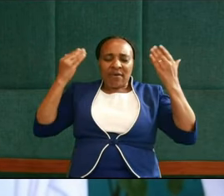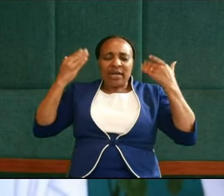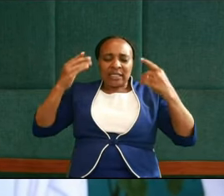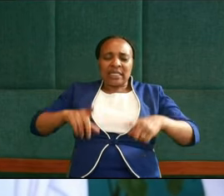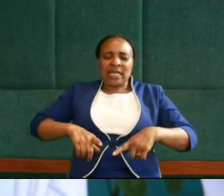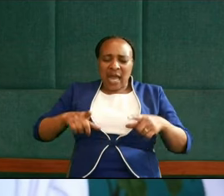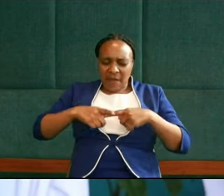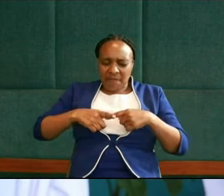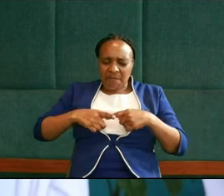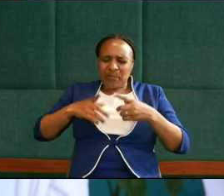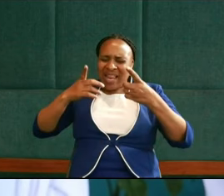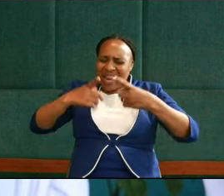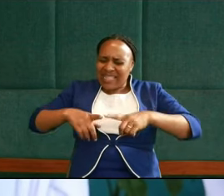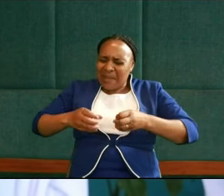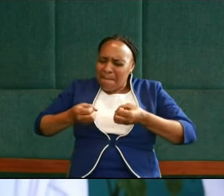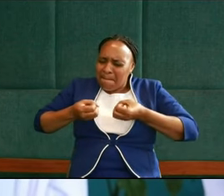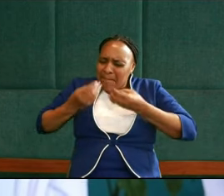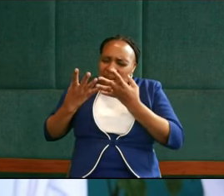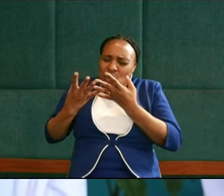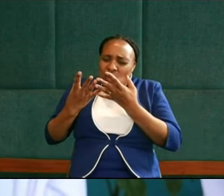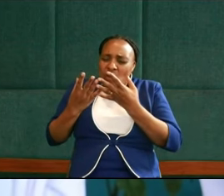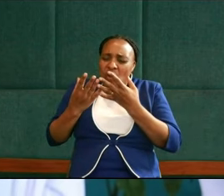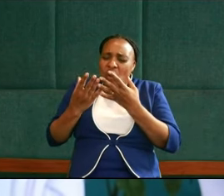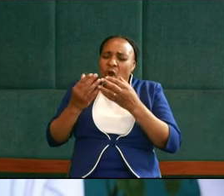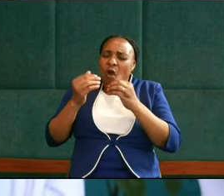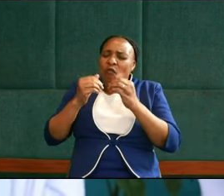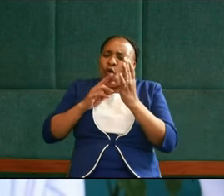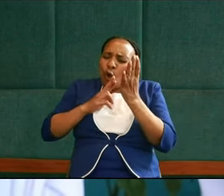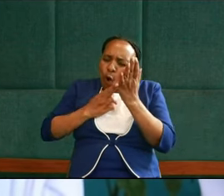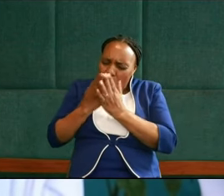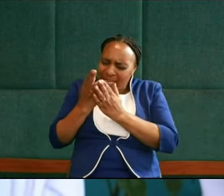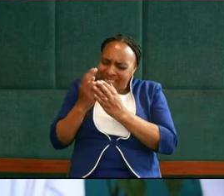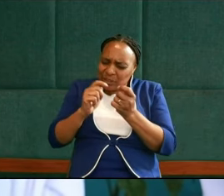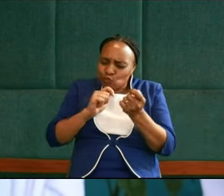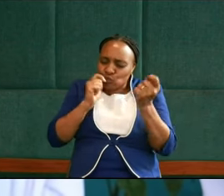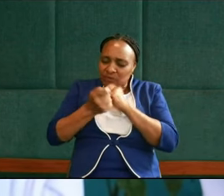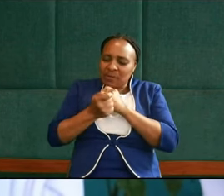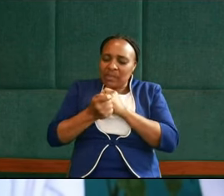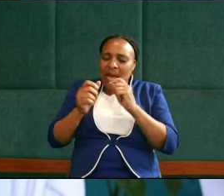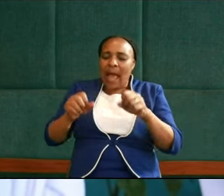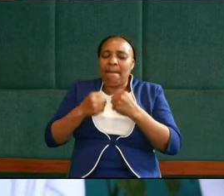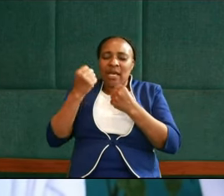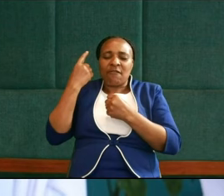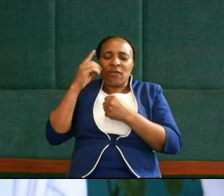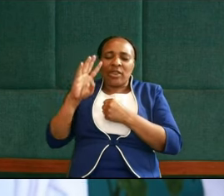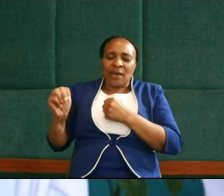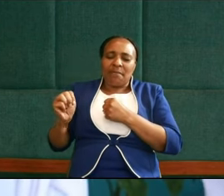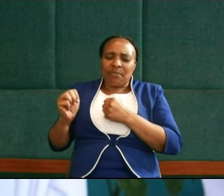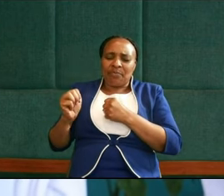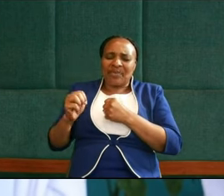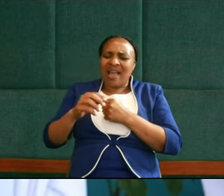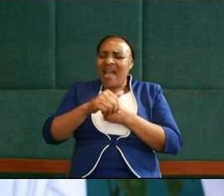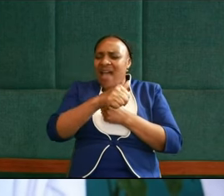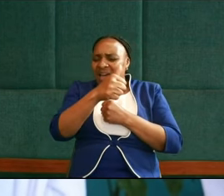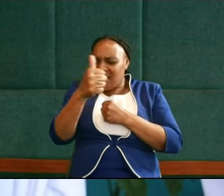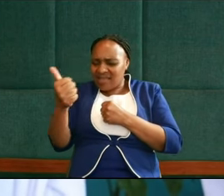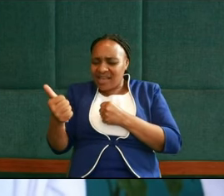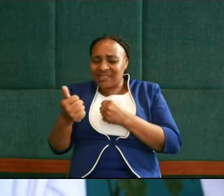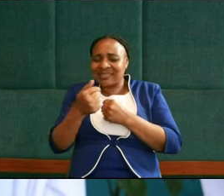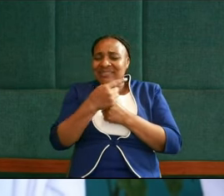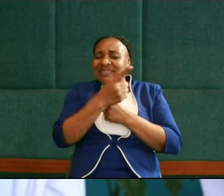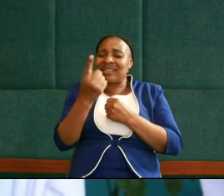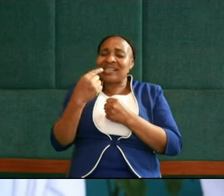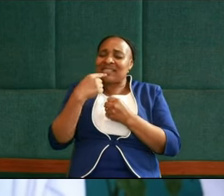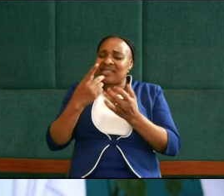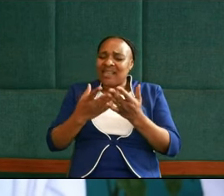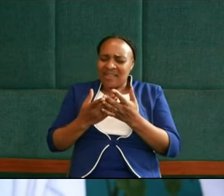that miracle of genuine transformation happen in their hearts. Amen. Others have come here and they said,